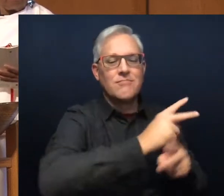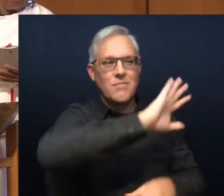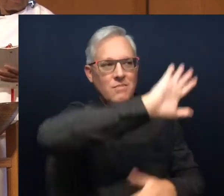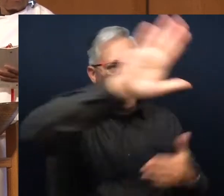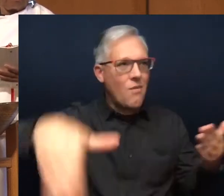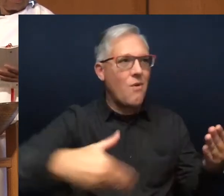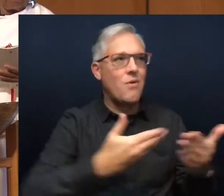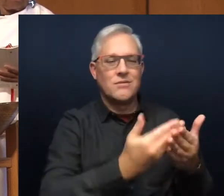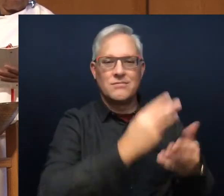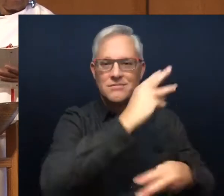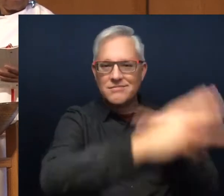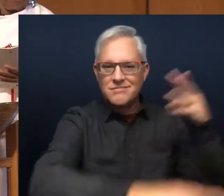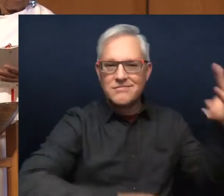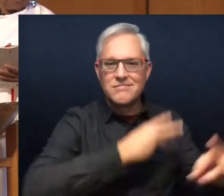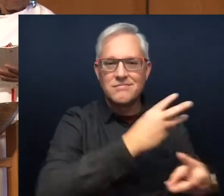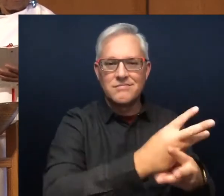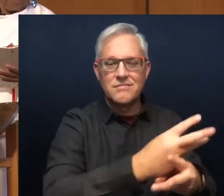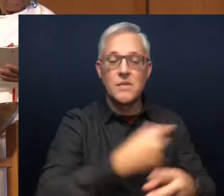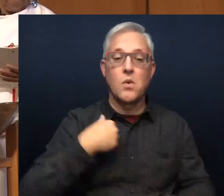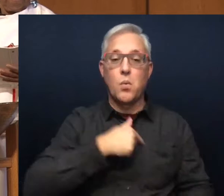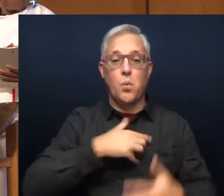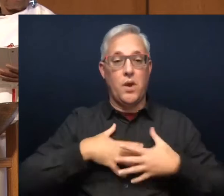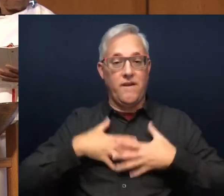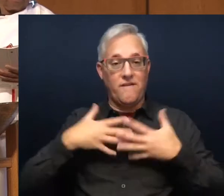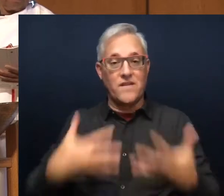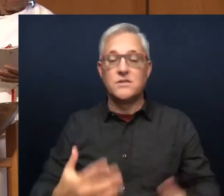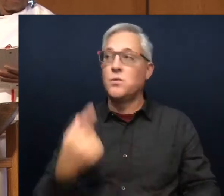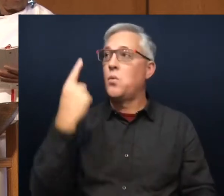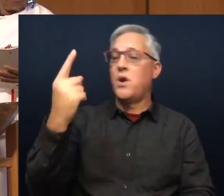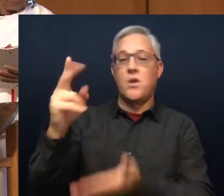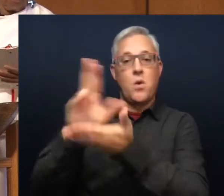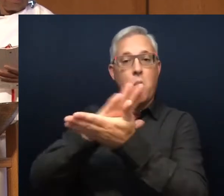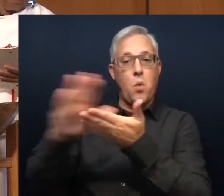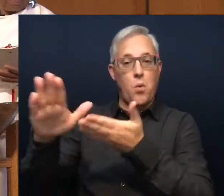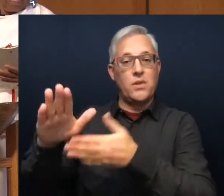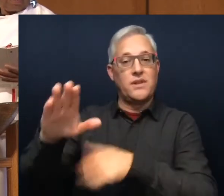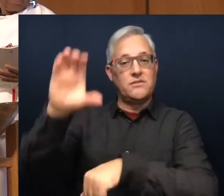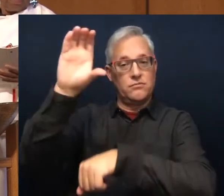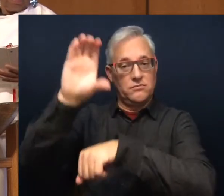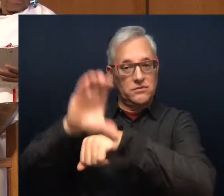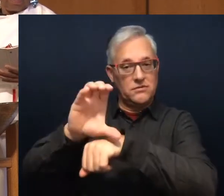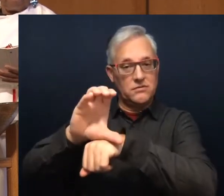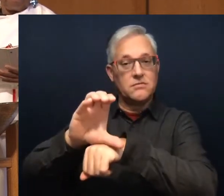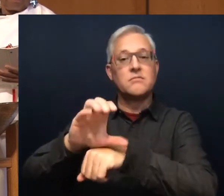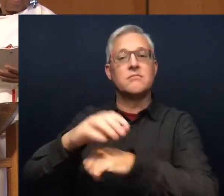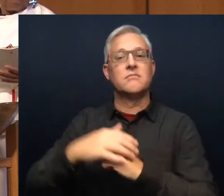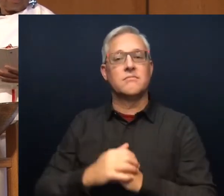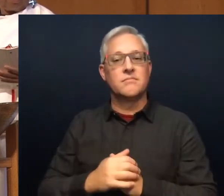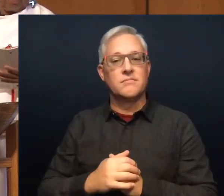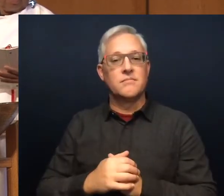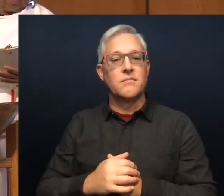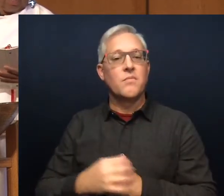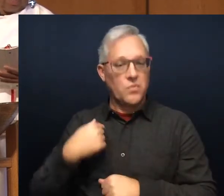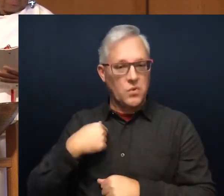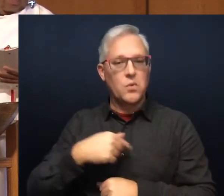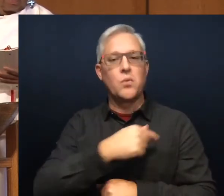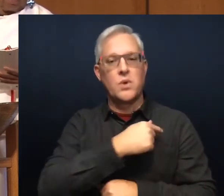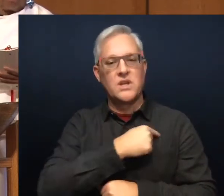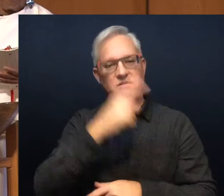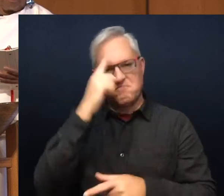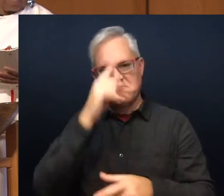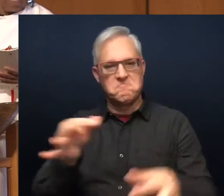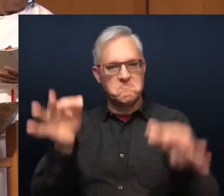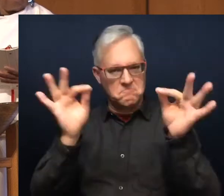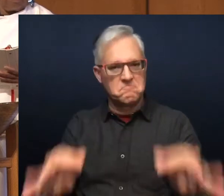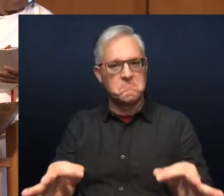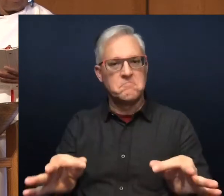whole of Christ's creation. We confess in the one holy Catholic and Apostolic Church and